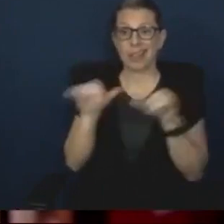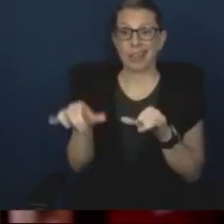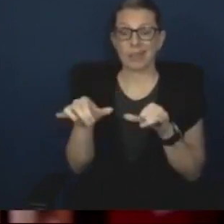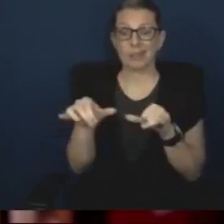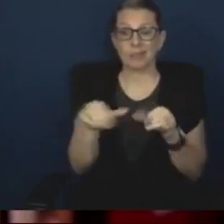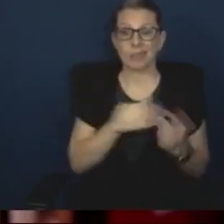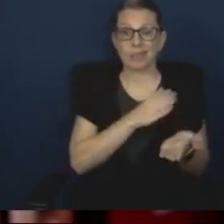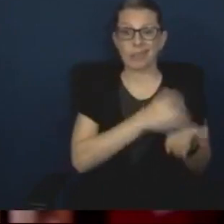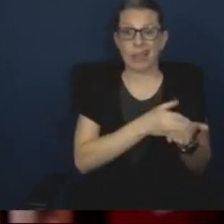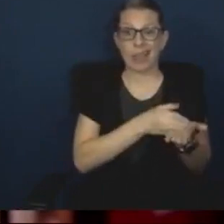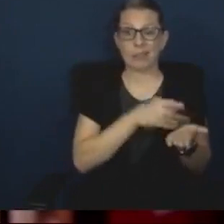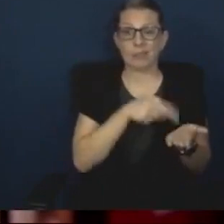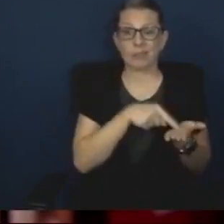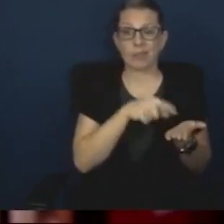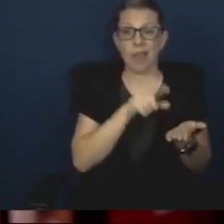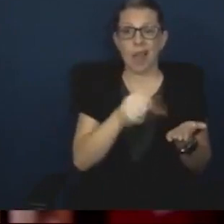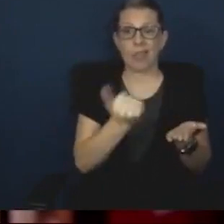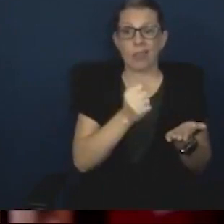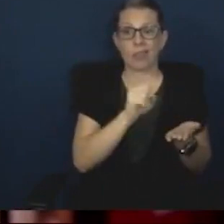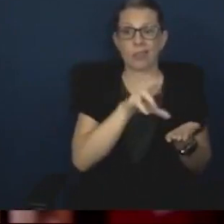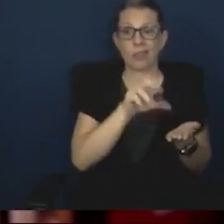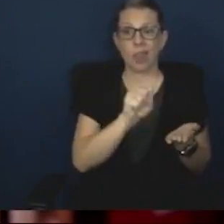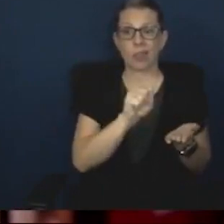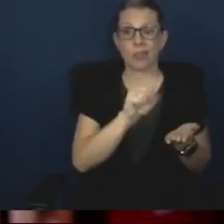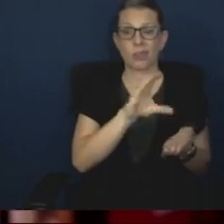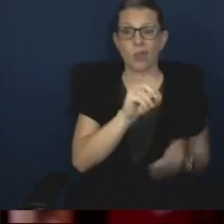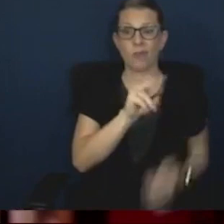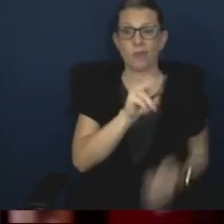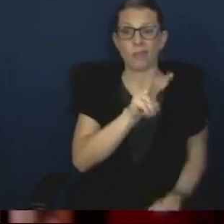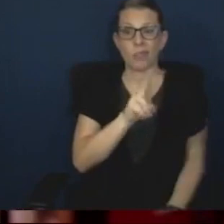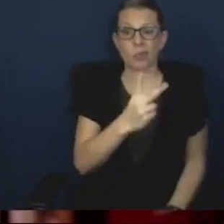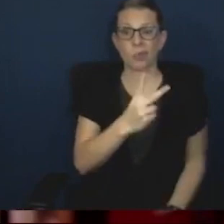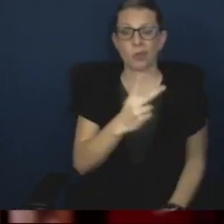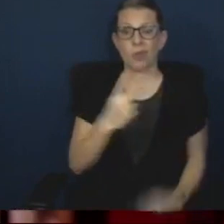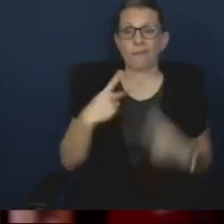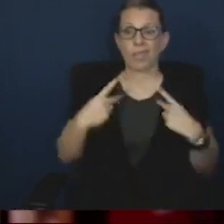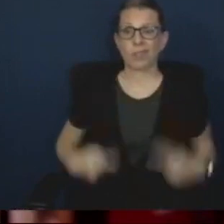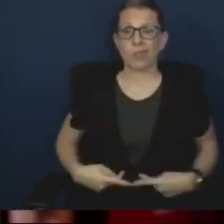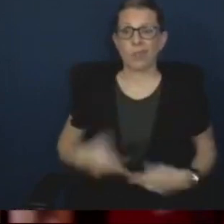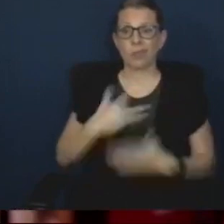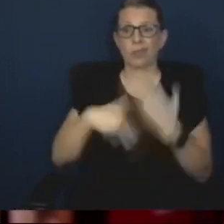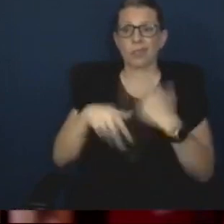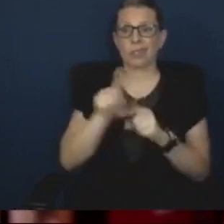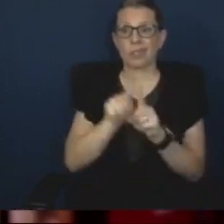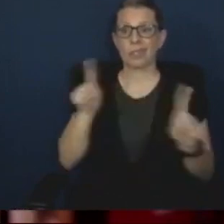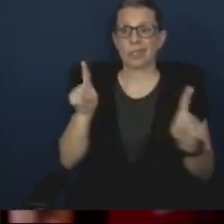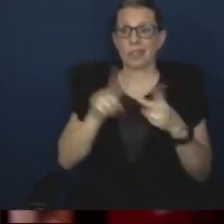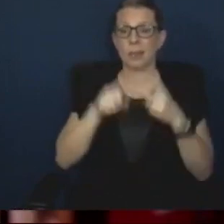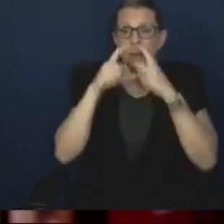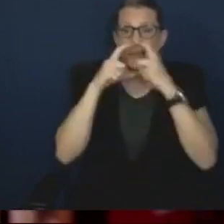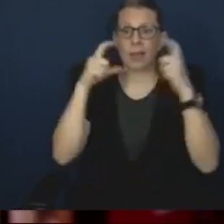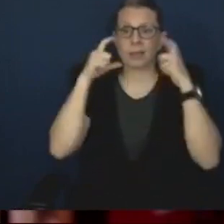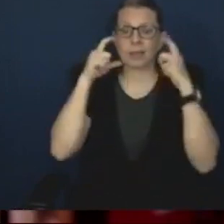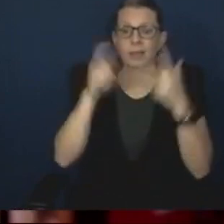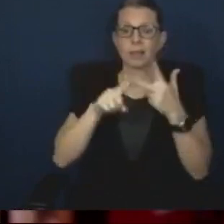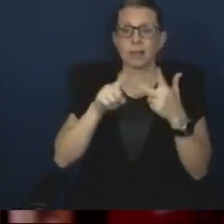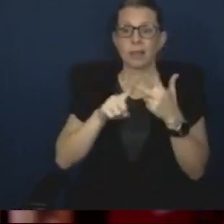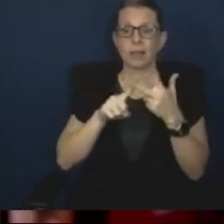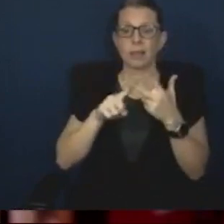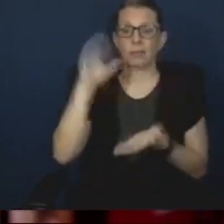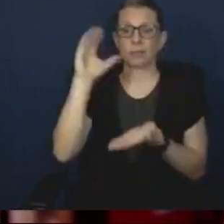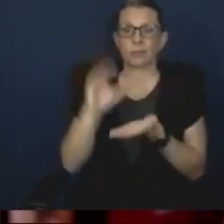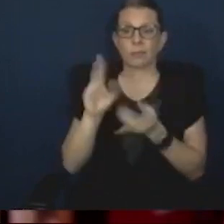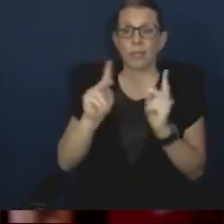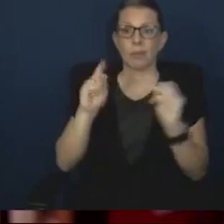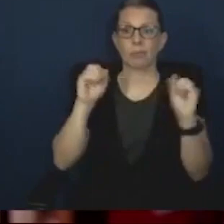every other SARS-CoV-2 before that. Physical distancing, masking, reduced numbers of people.